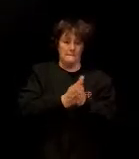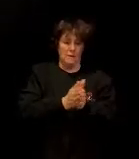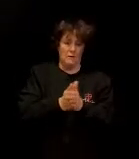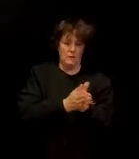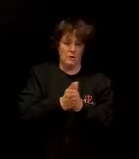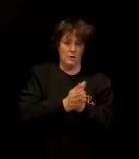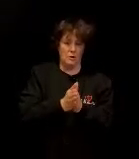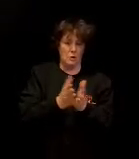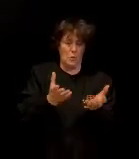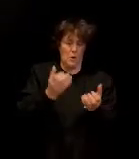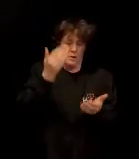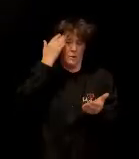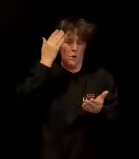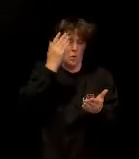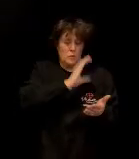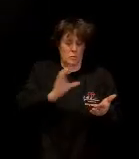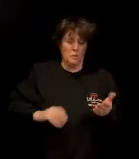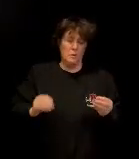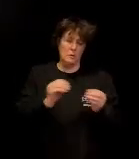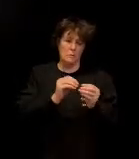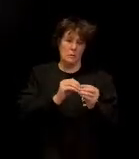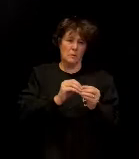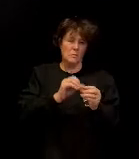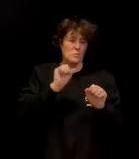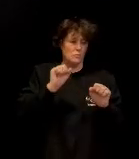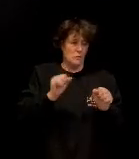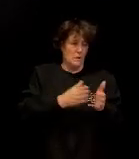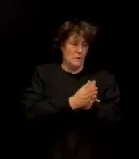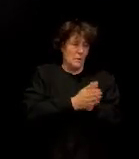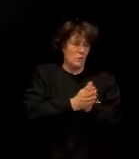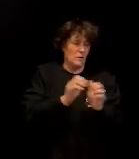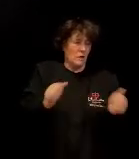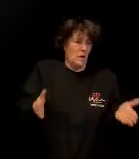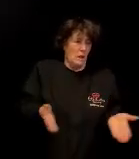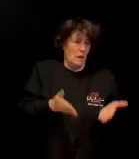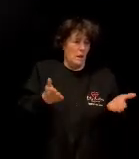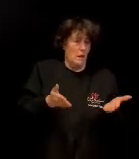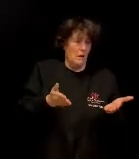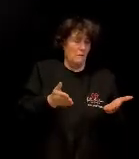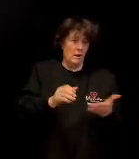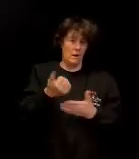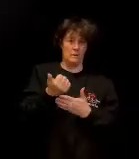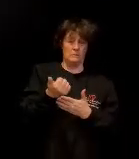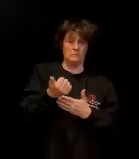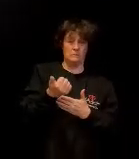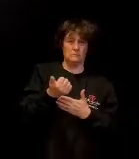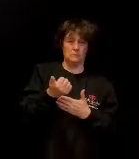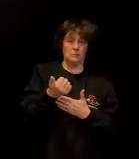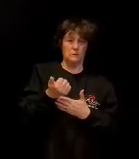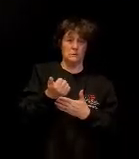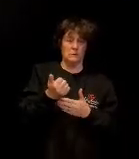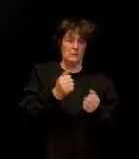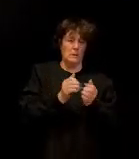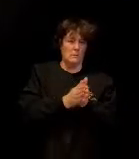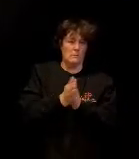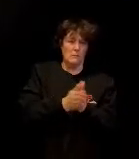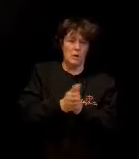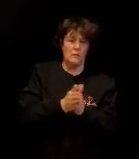to know Christ more, a drive to encourage others, a drive to love the person right in front of you. Be dedicated